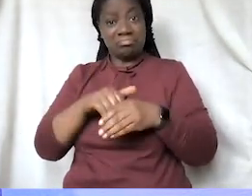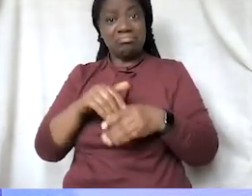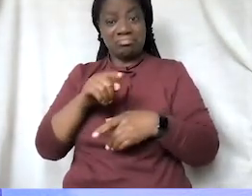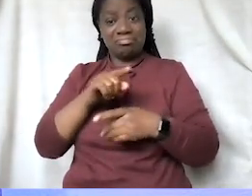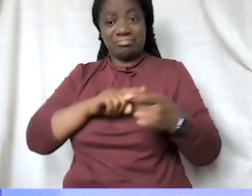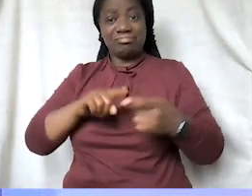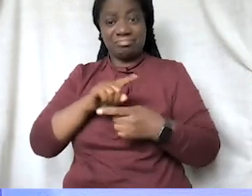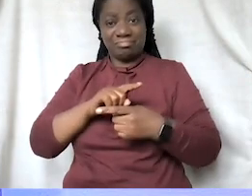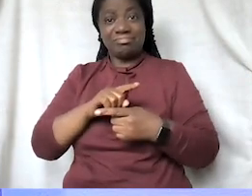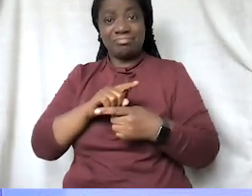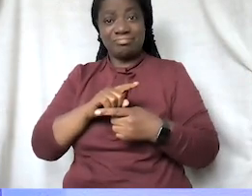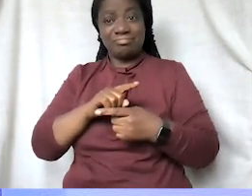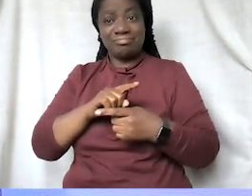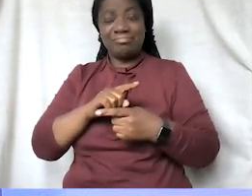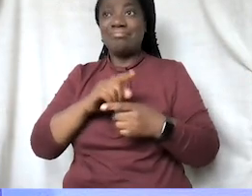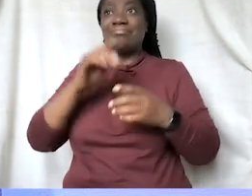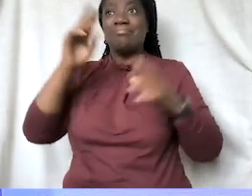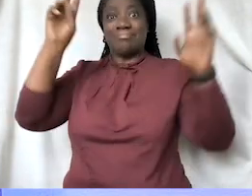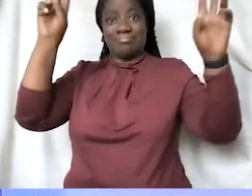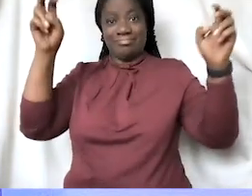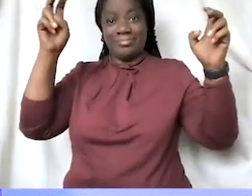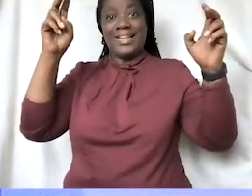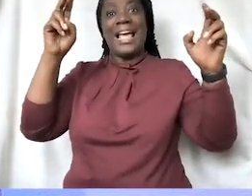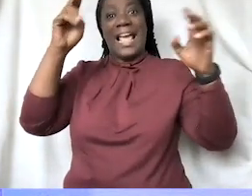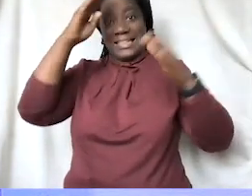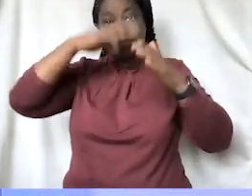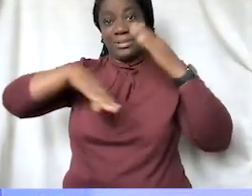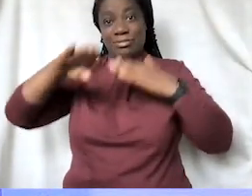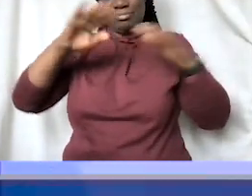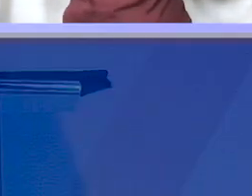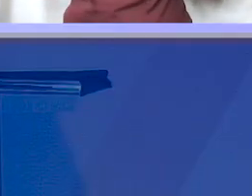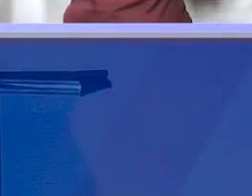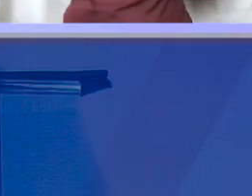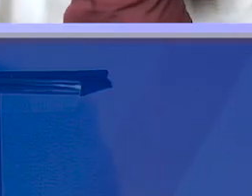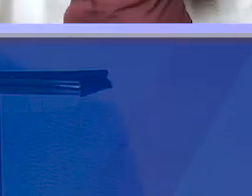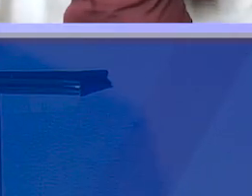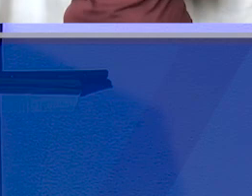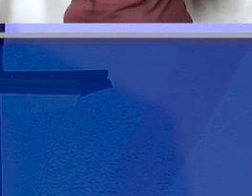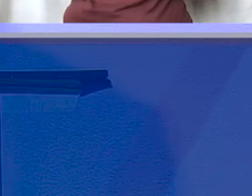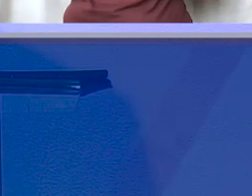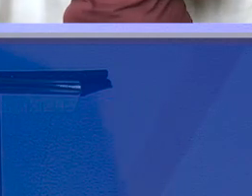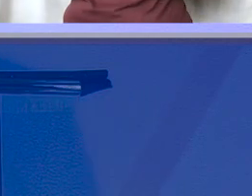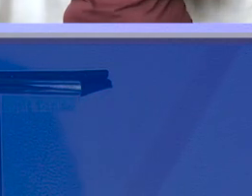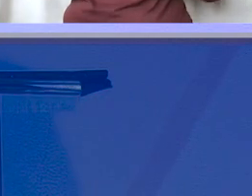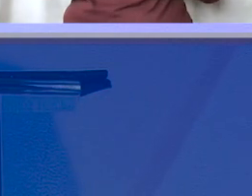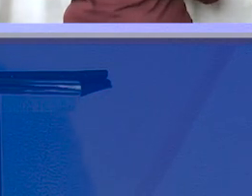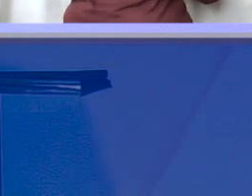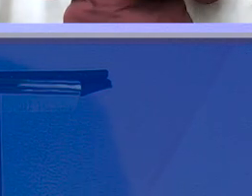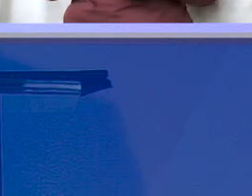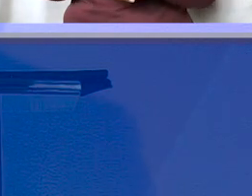another evening in our Experience the Power campaign. I trust that you have